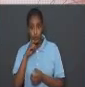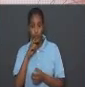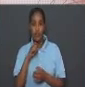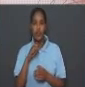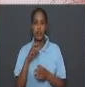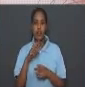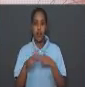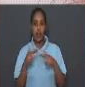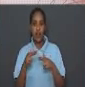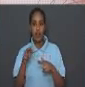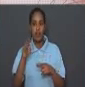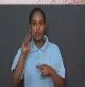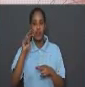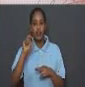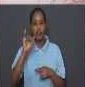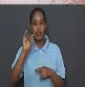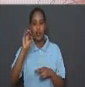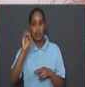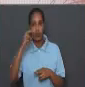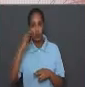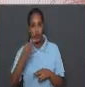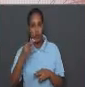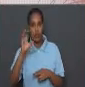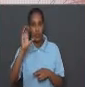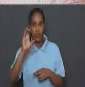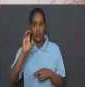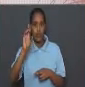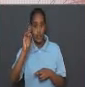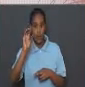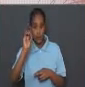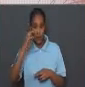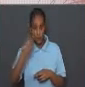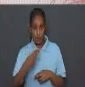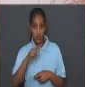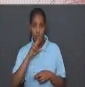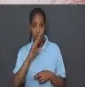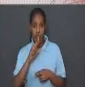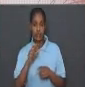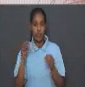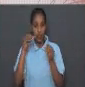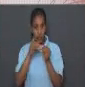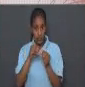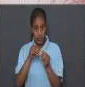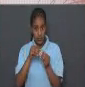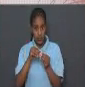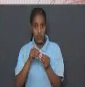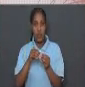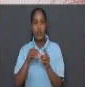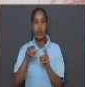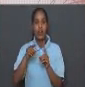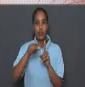products, nickel hydroxide and cadmium hydroxide, adhere to the